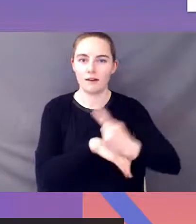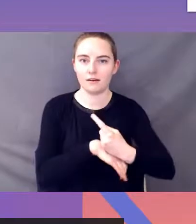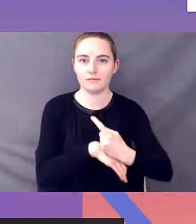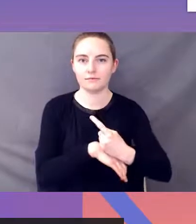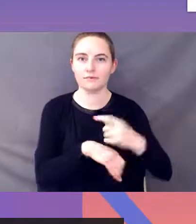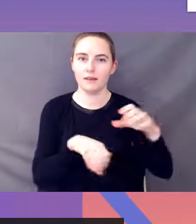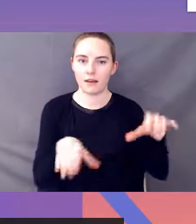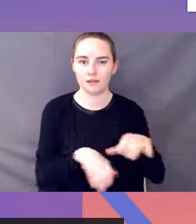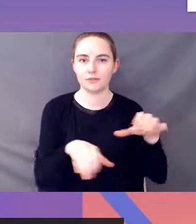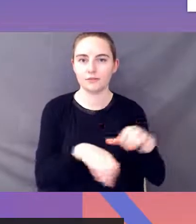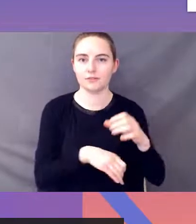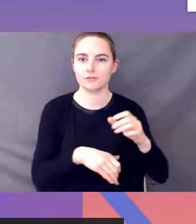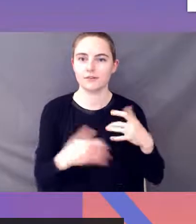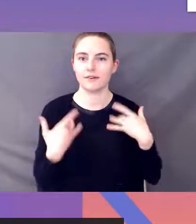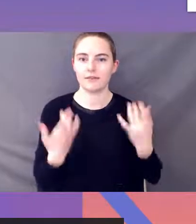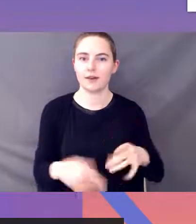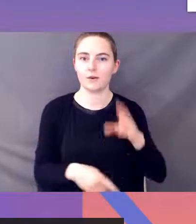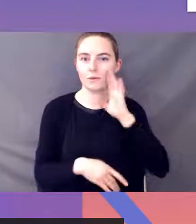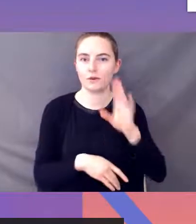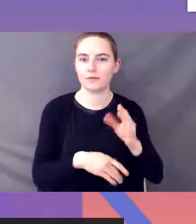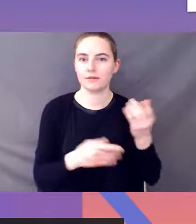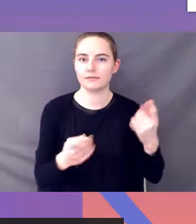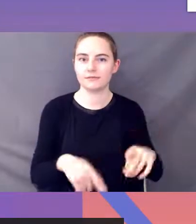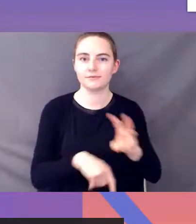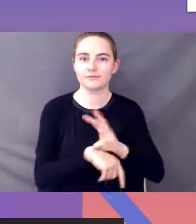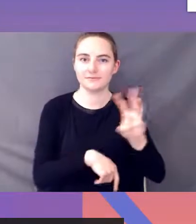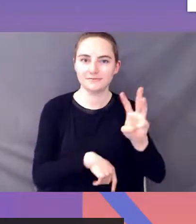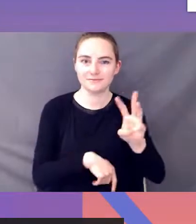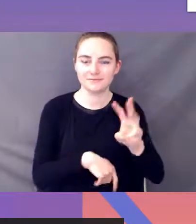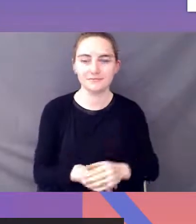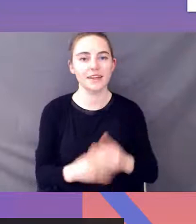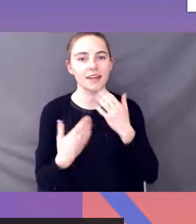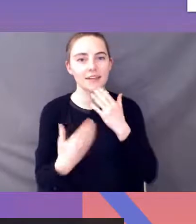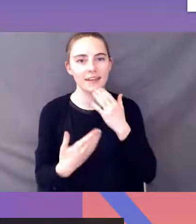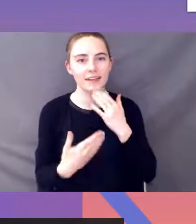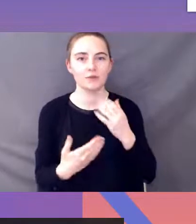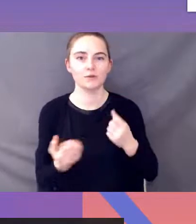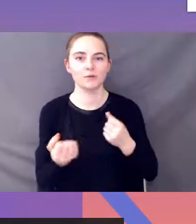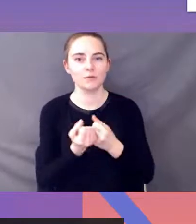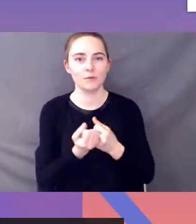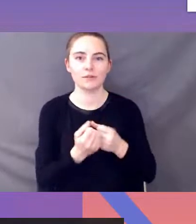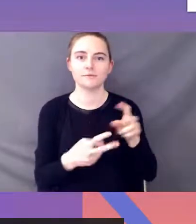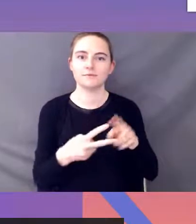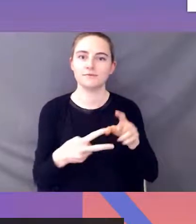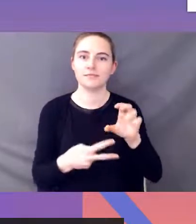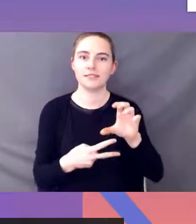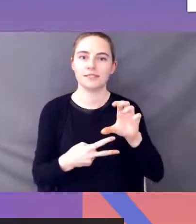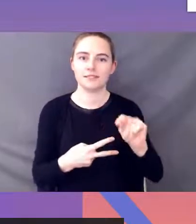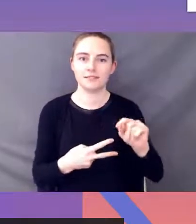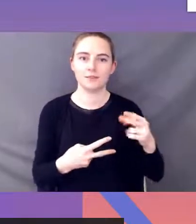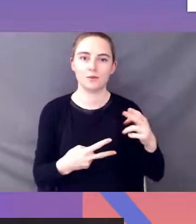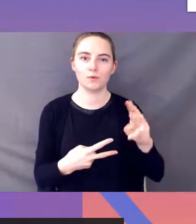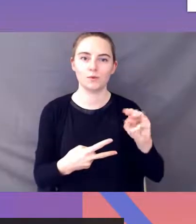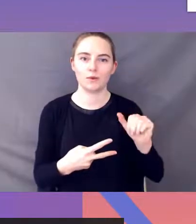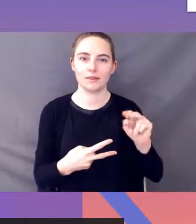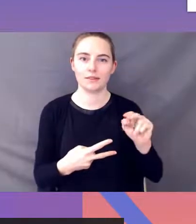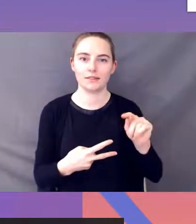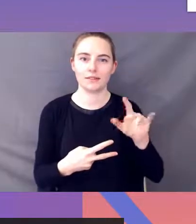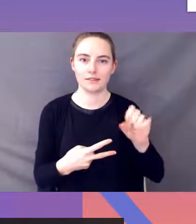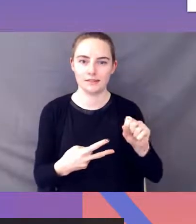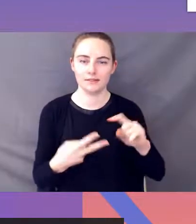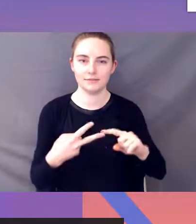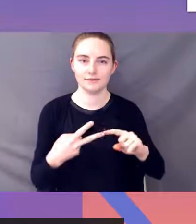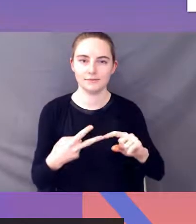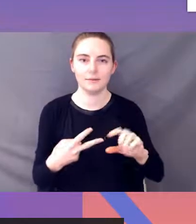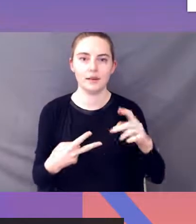program possible. Thank you, CT Humanities and Planned Parenthood, for all of your support. Your support helps facilitate important events like